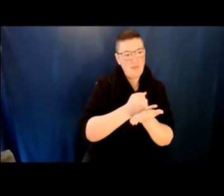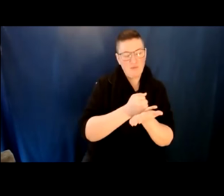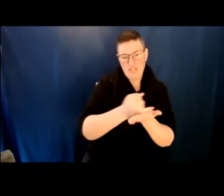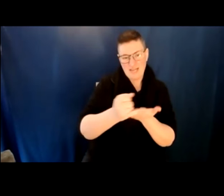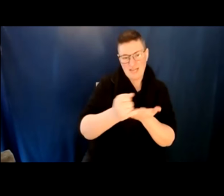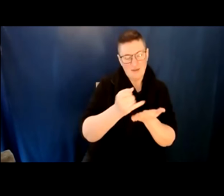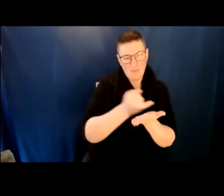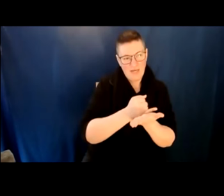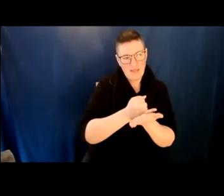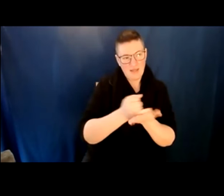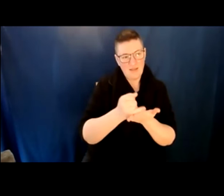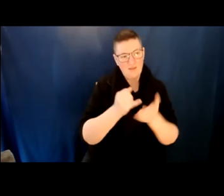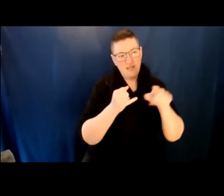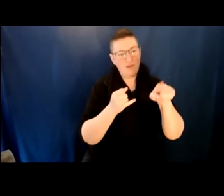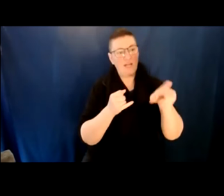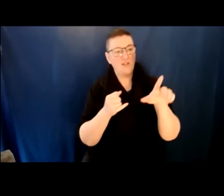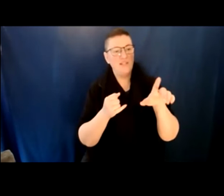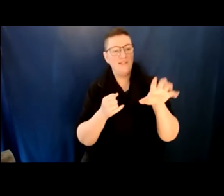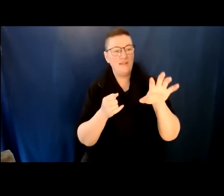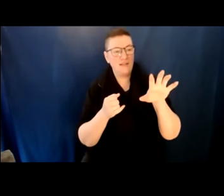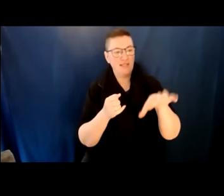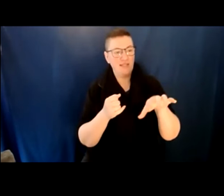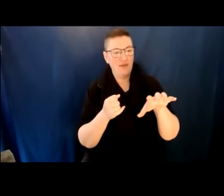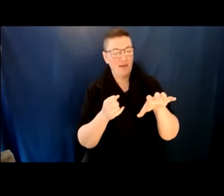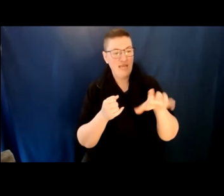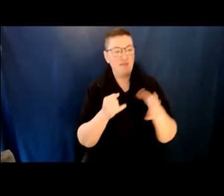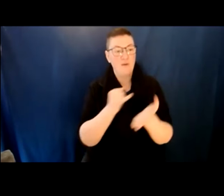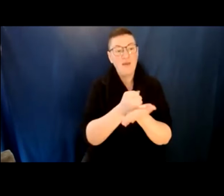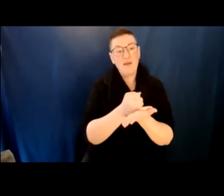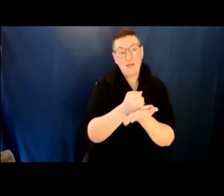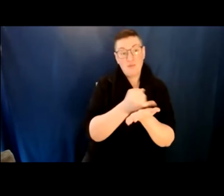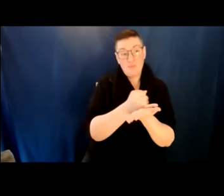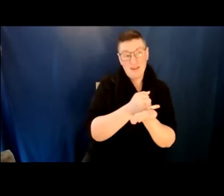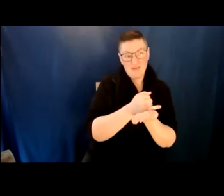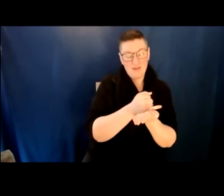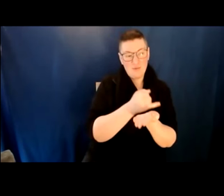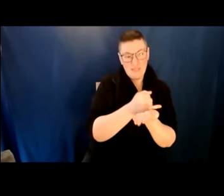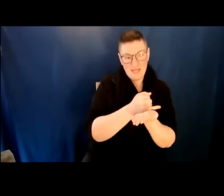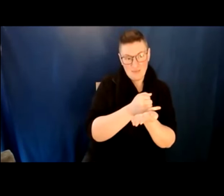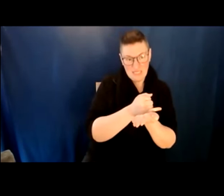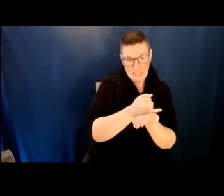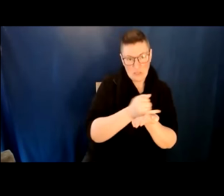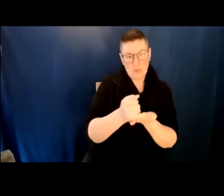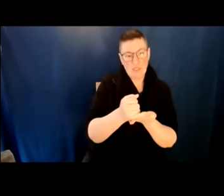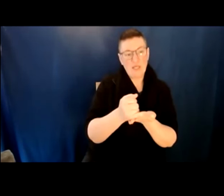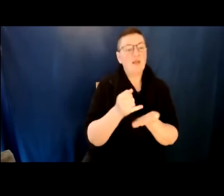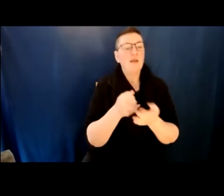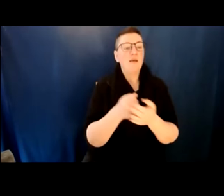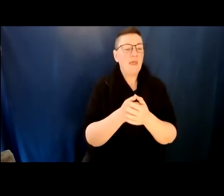this could be reject either, but in the video that I took this sign from, it was being signed to mean